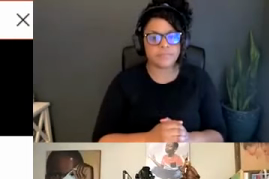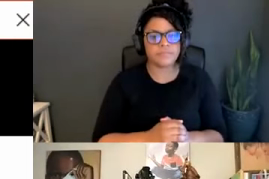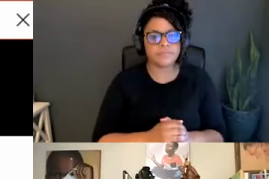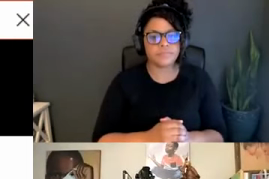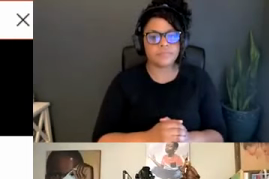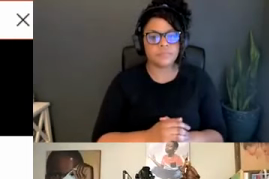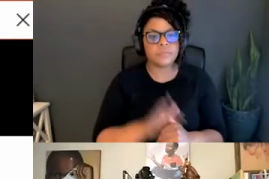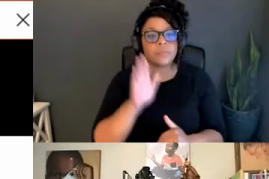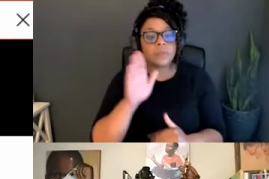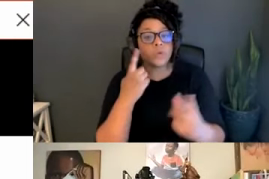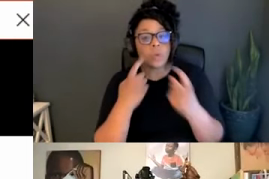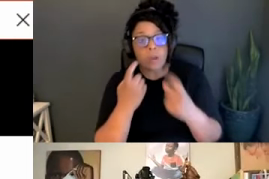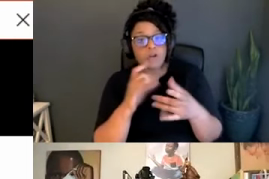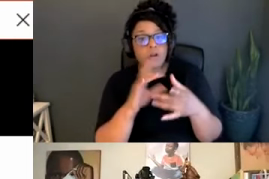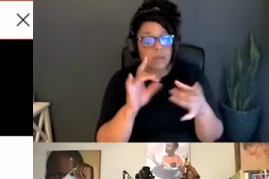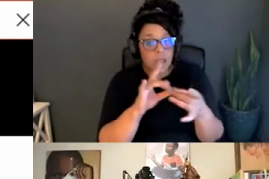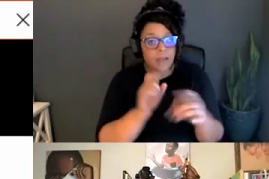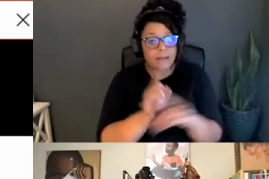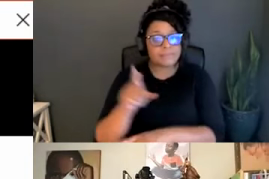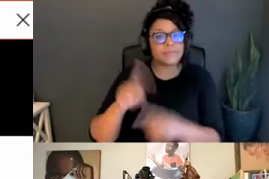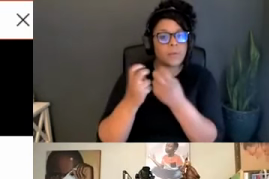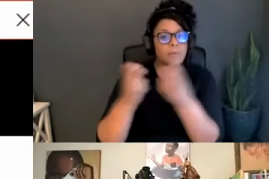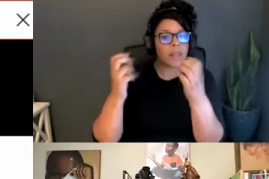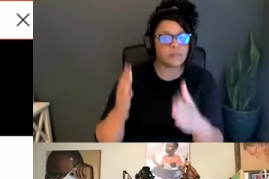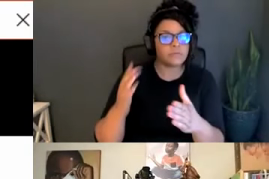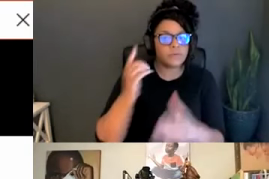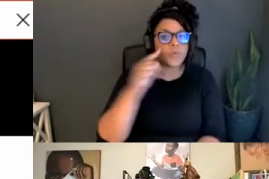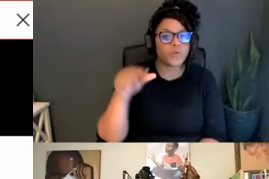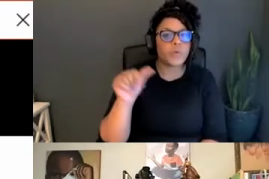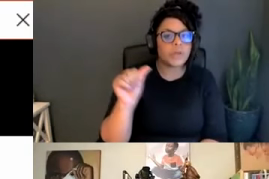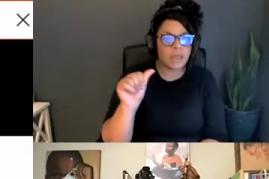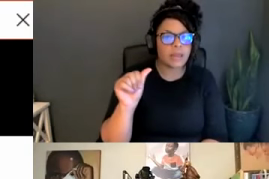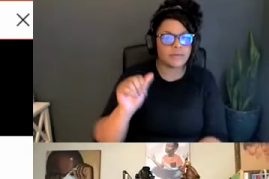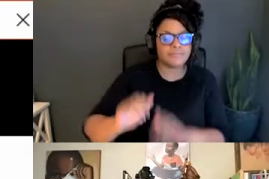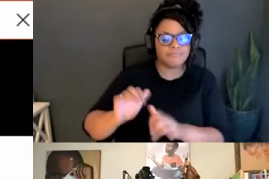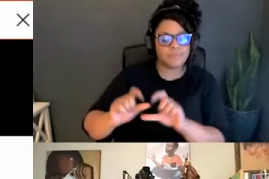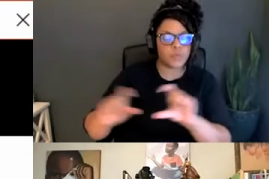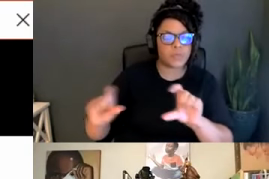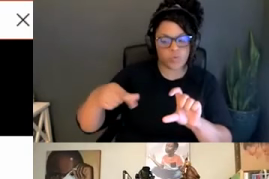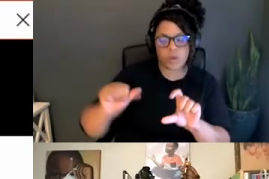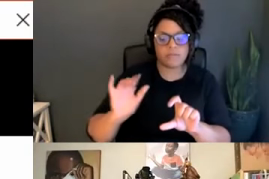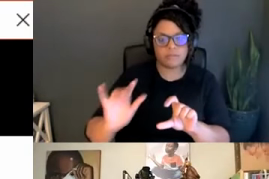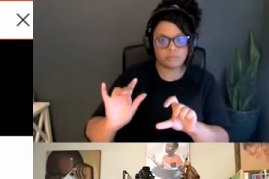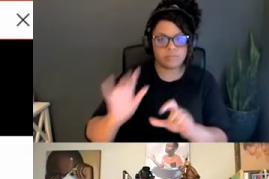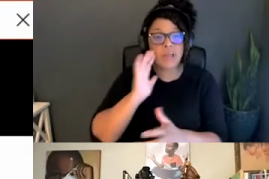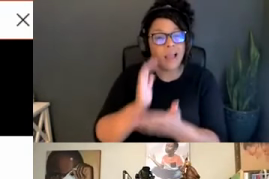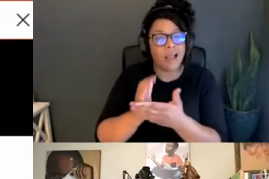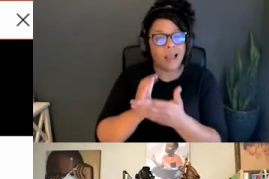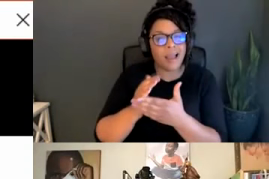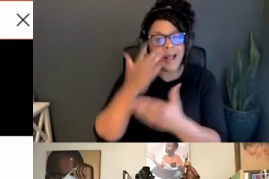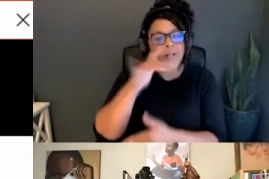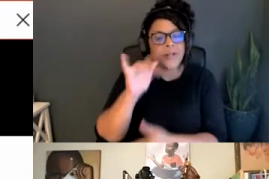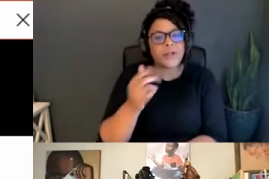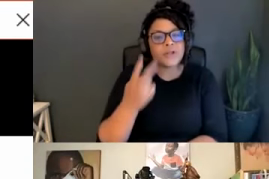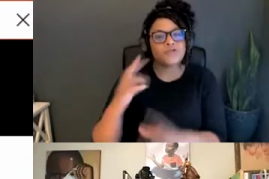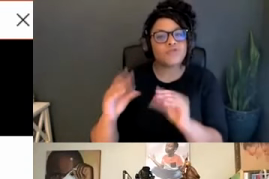your questions or comments to the panelists in the Q&A function of the Zoom. You can click the icon that looks like two little